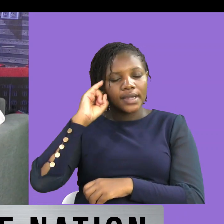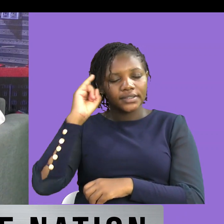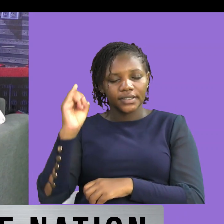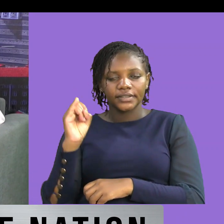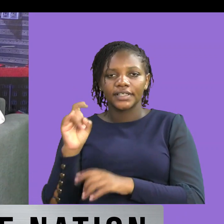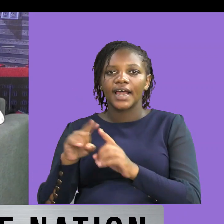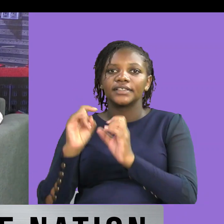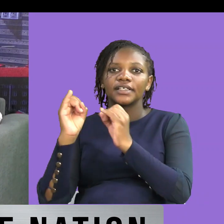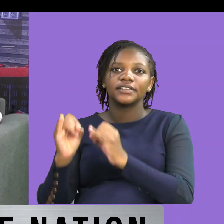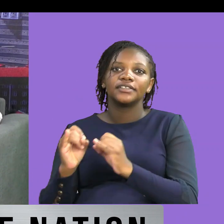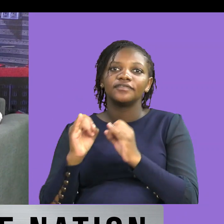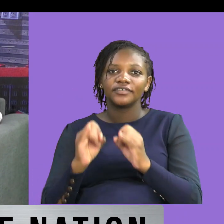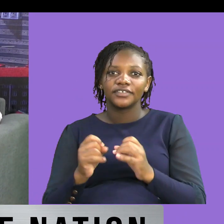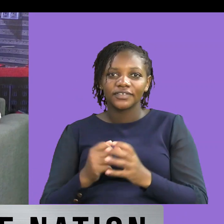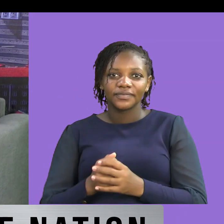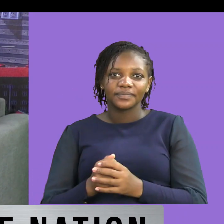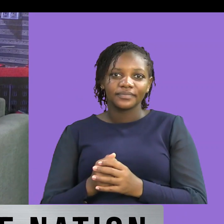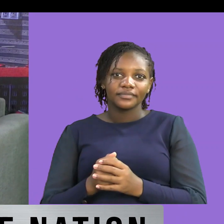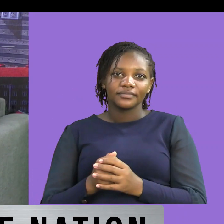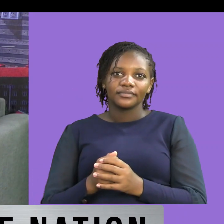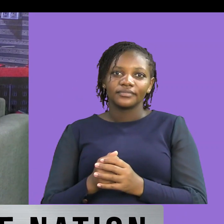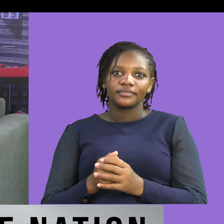ideology. Sorry, I almost said contraption.